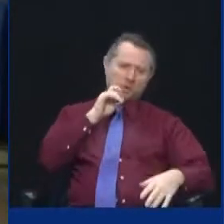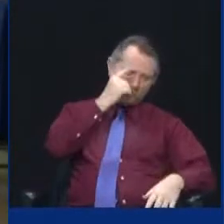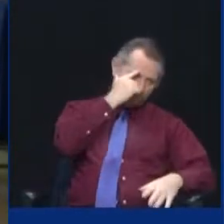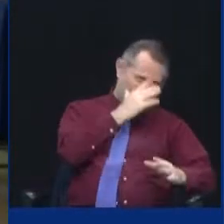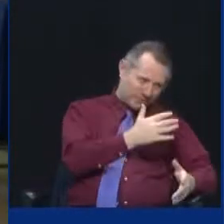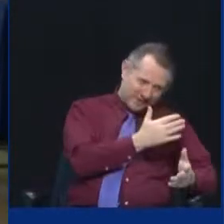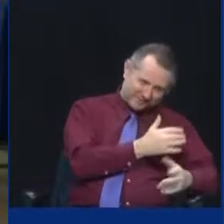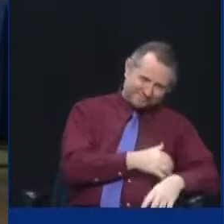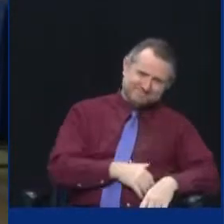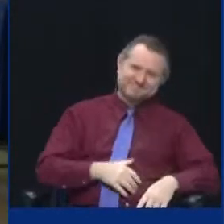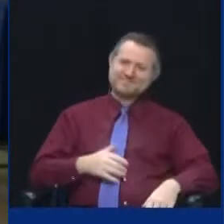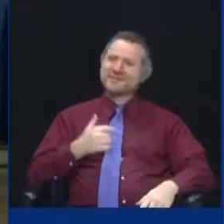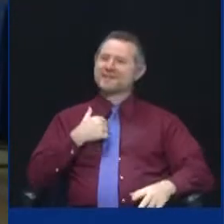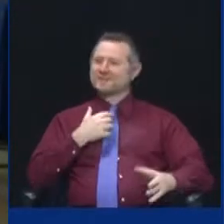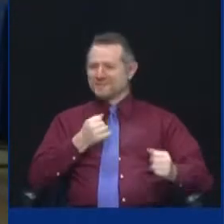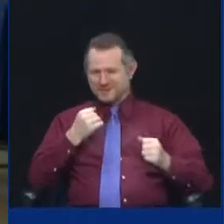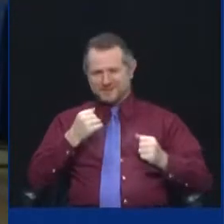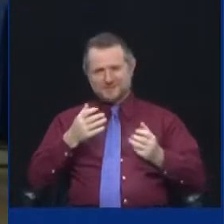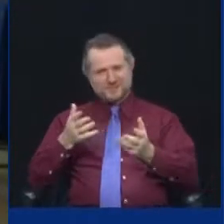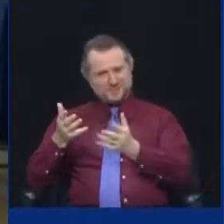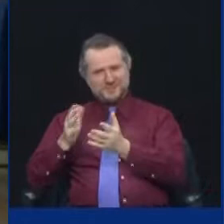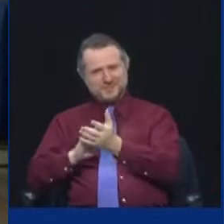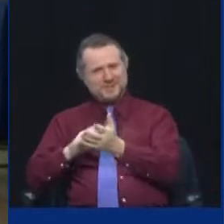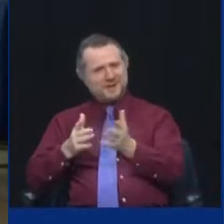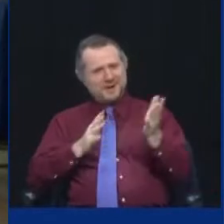You can clap on that.